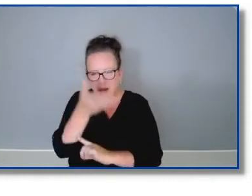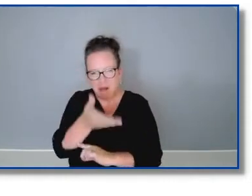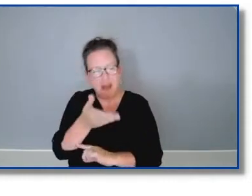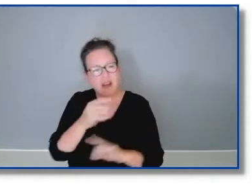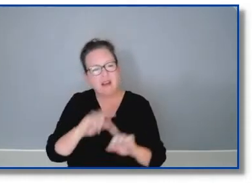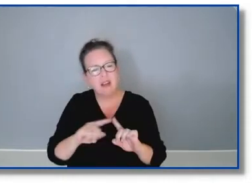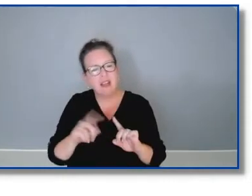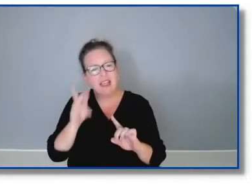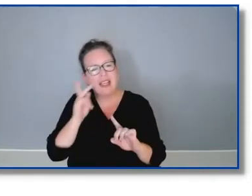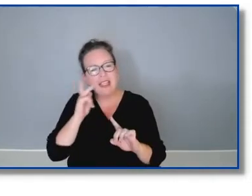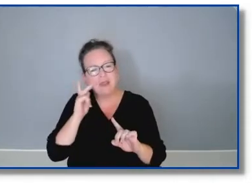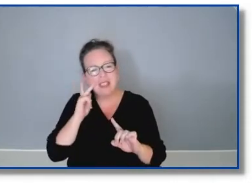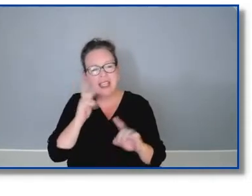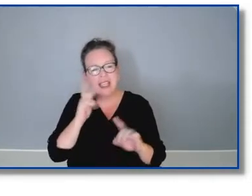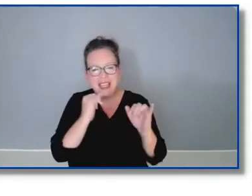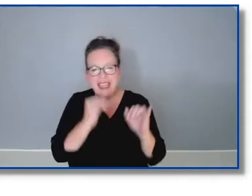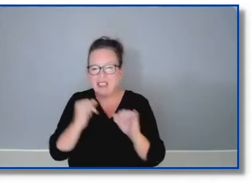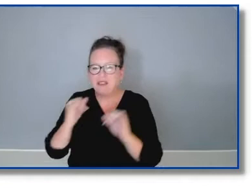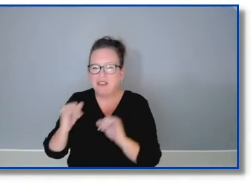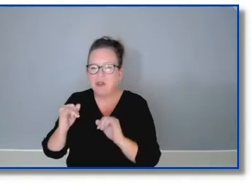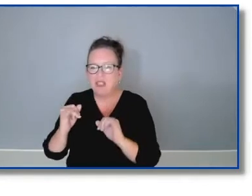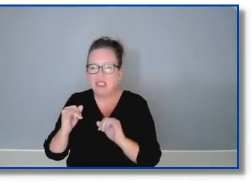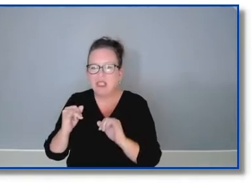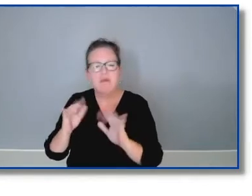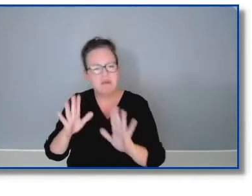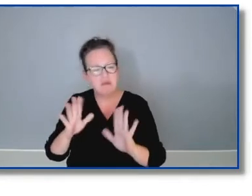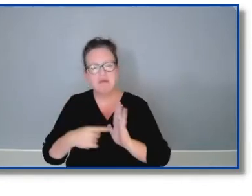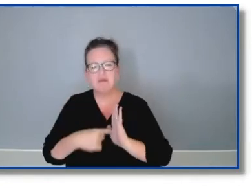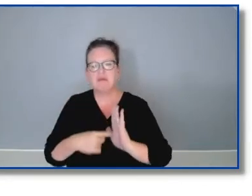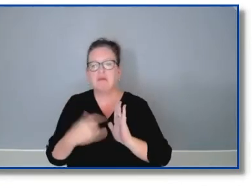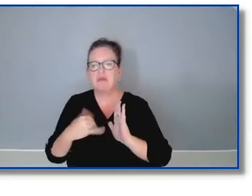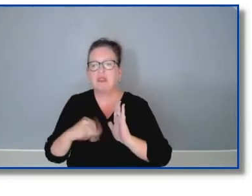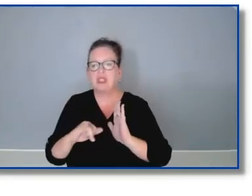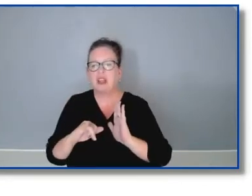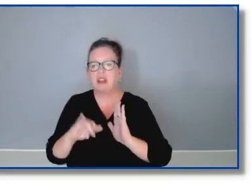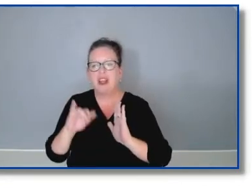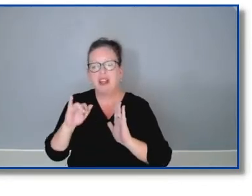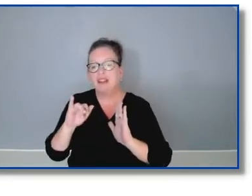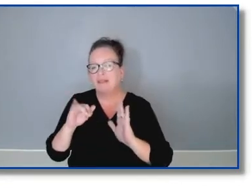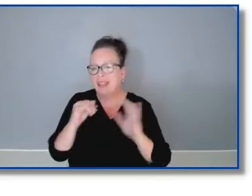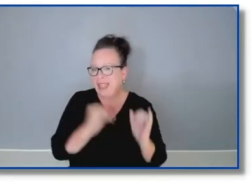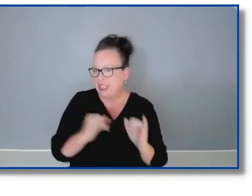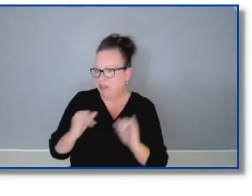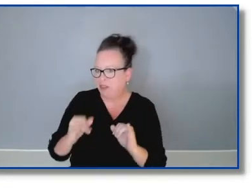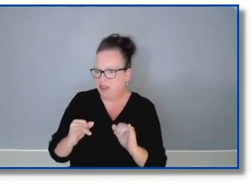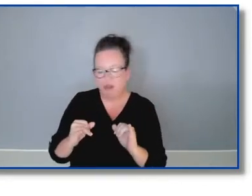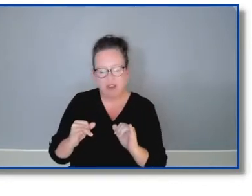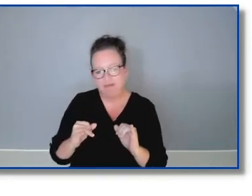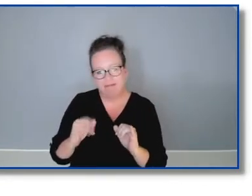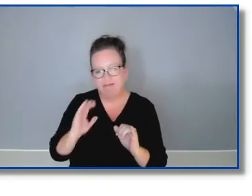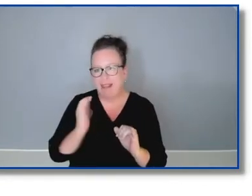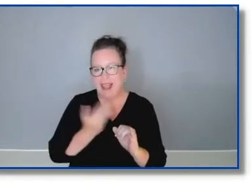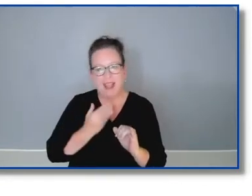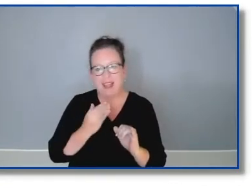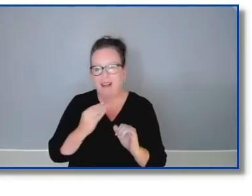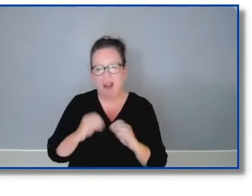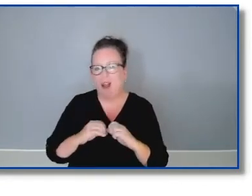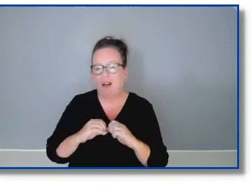of individualism, which obviously proved catastrophic to our civilization.